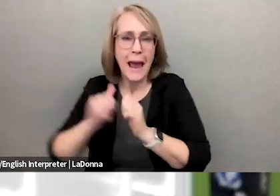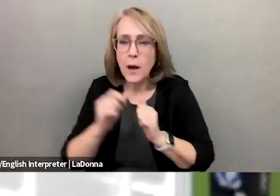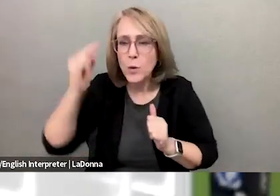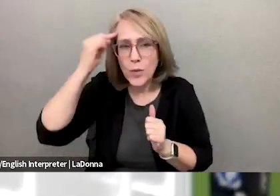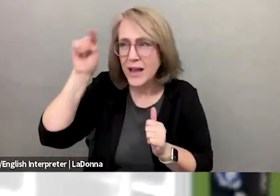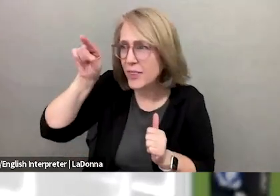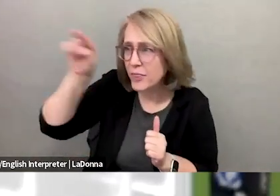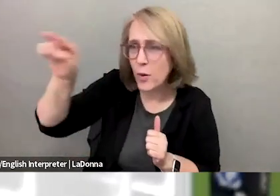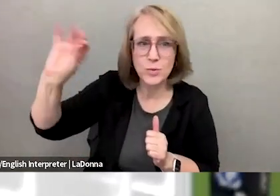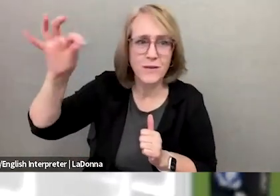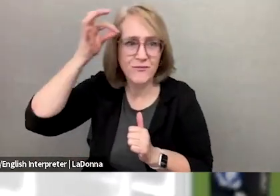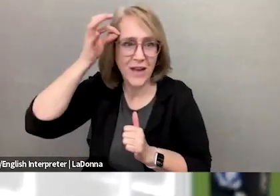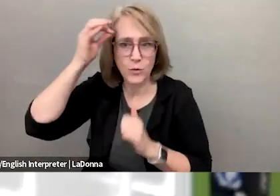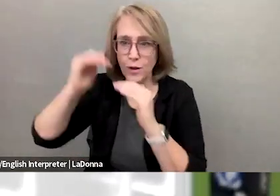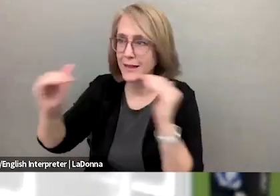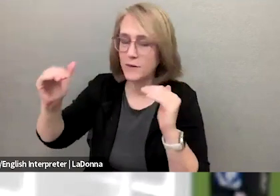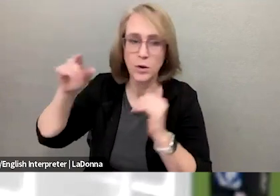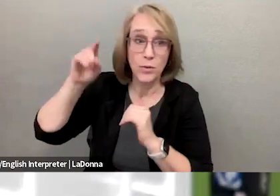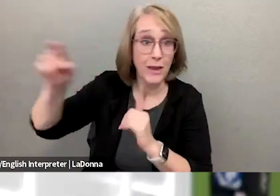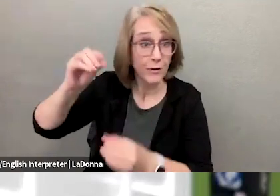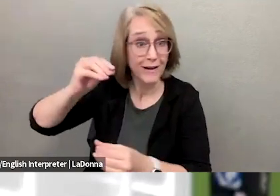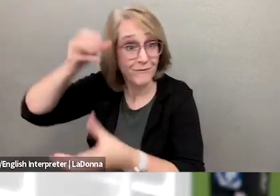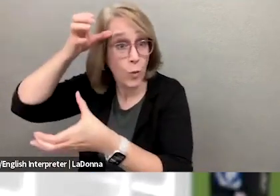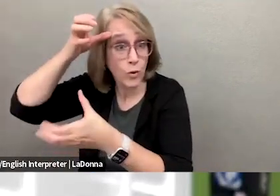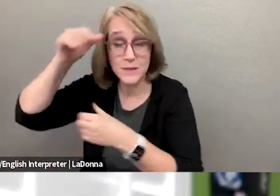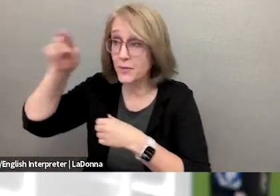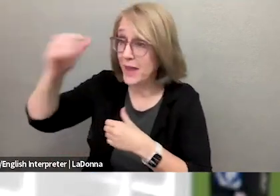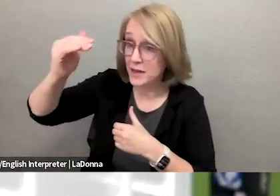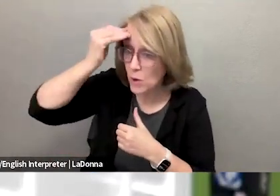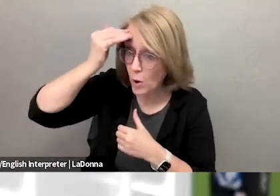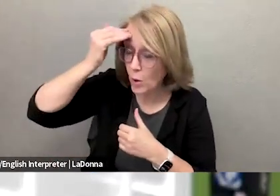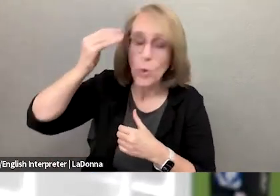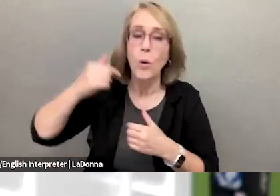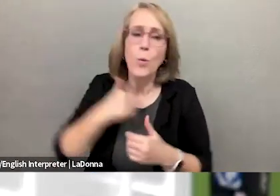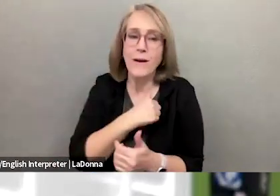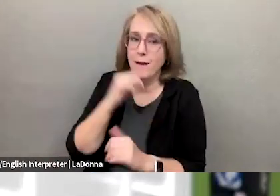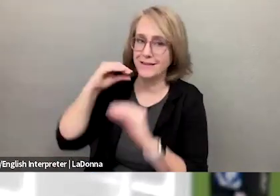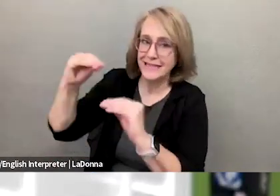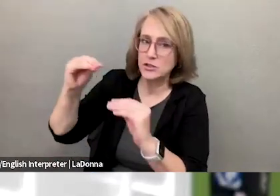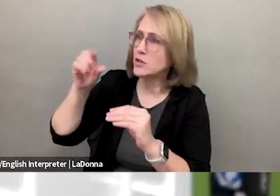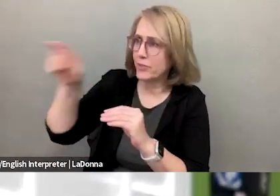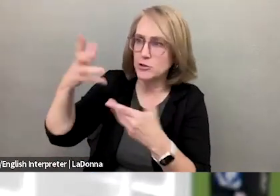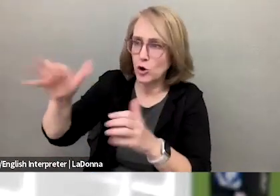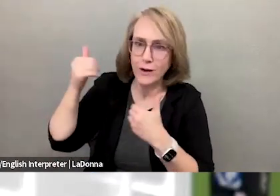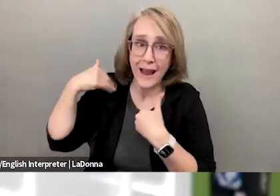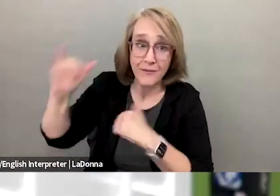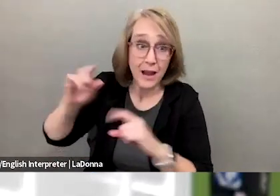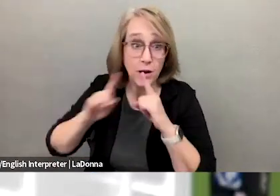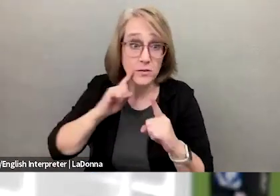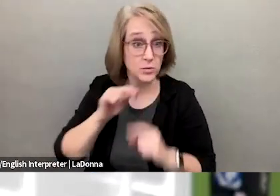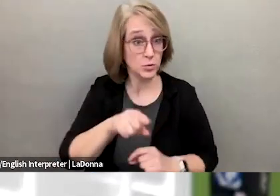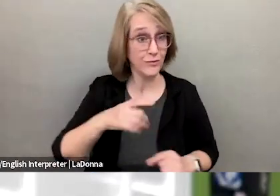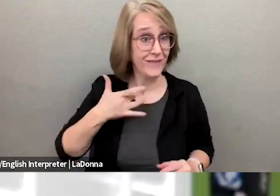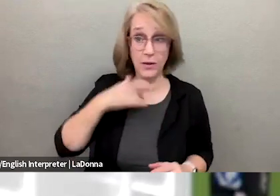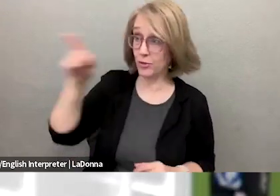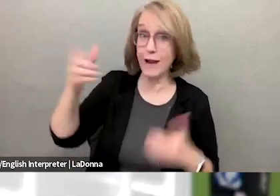are, so that these conversations, we're not the ones teaching them about this. This is something that kind of builds on the conversation that should be already happening. Where's your perspective on